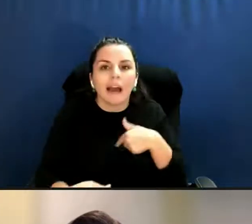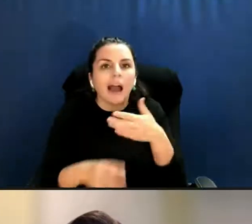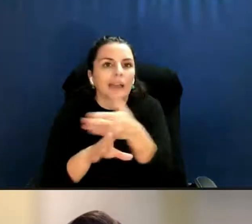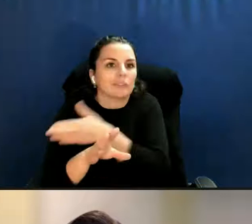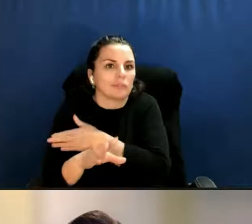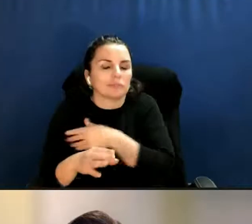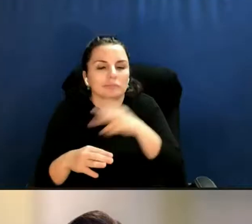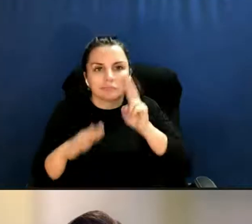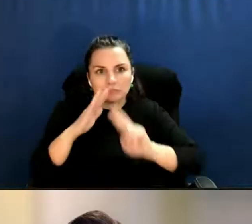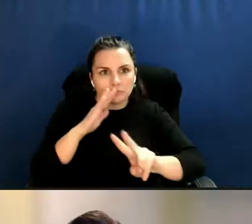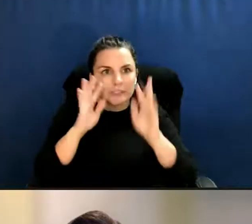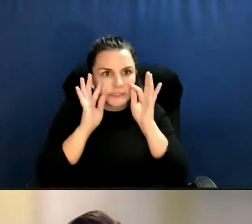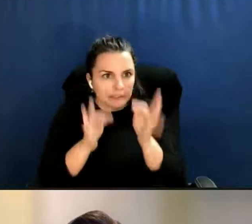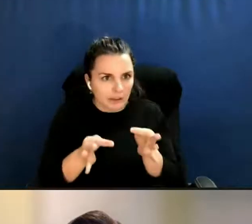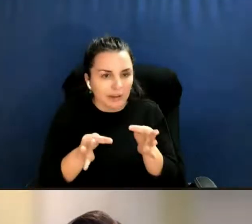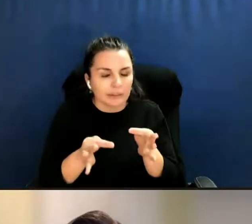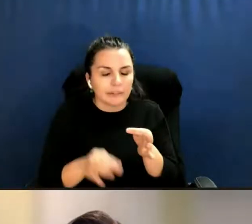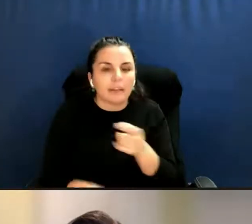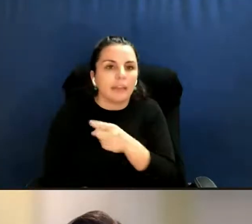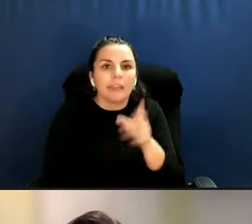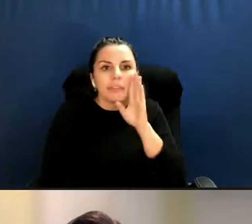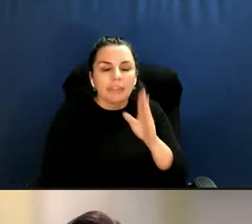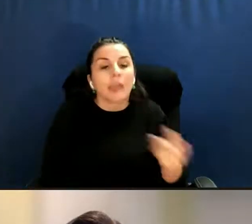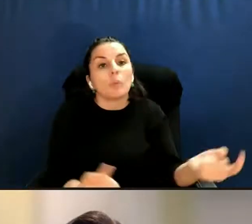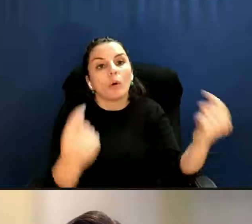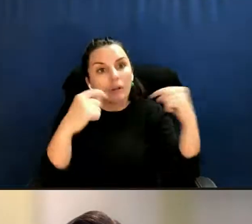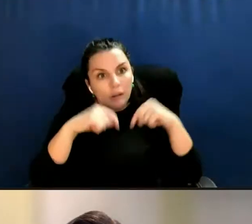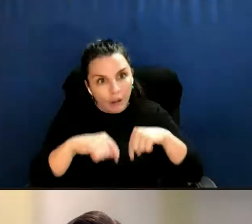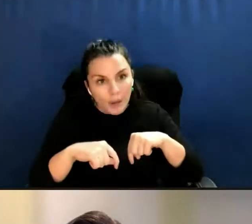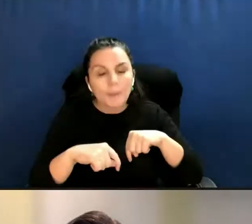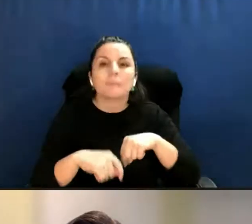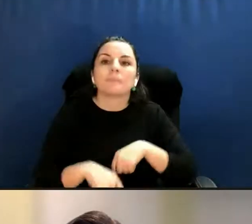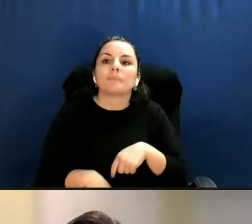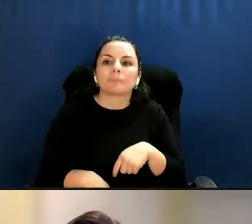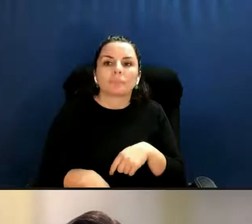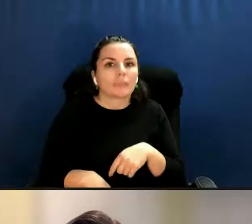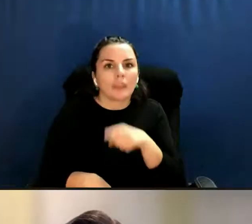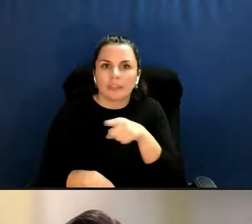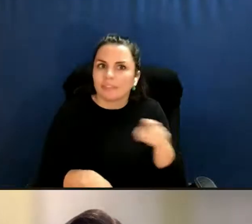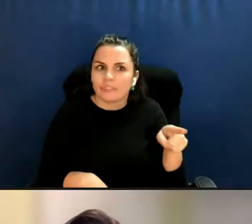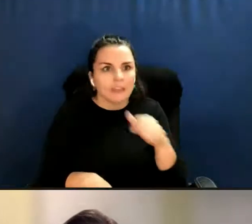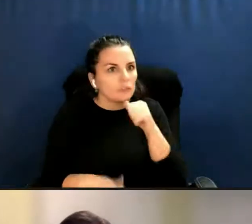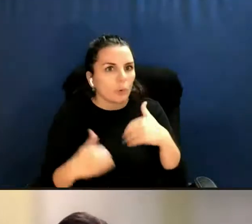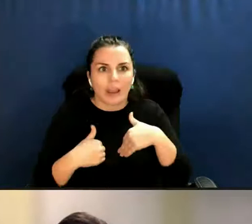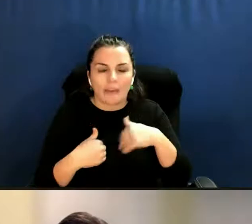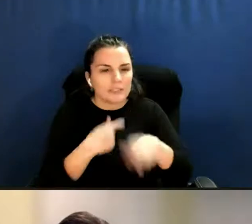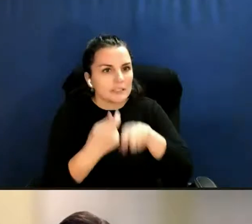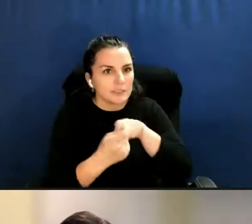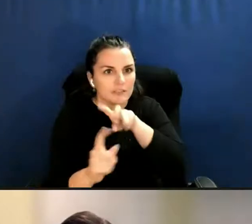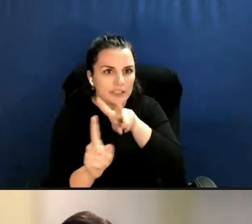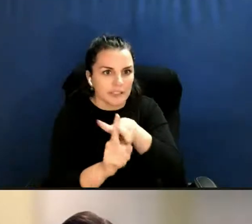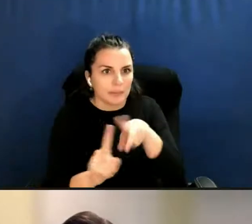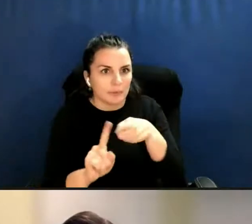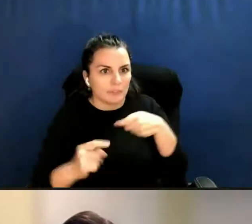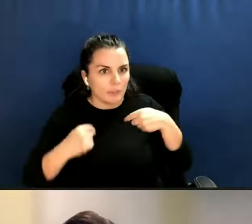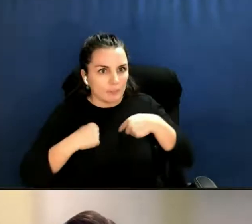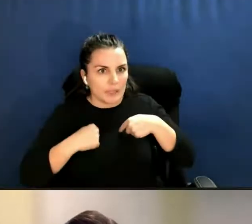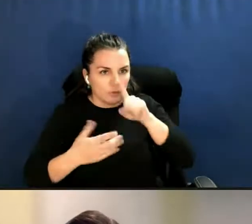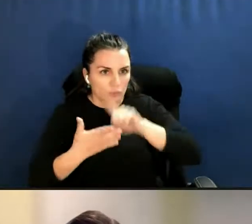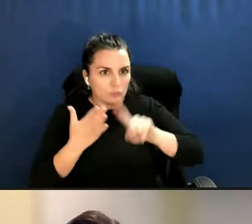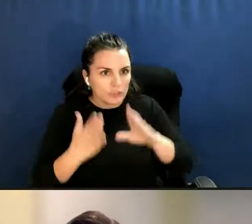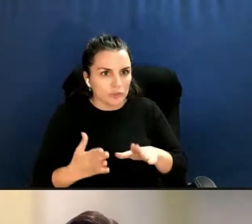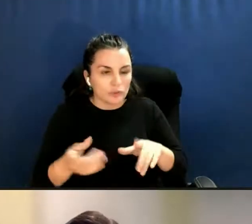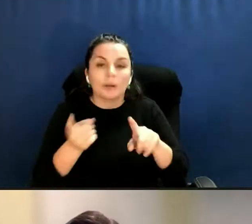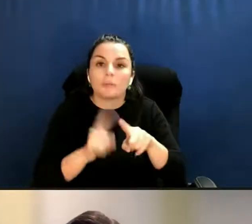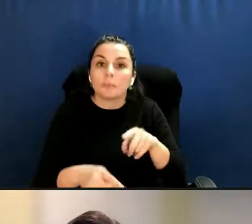that, and they will come into the study not having had an assignment. You have written it out in